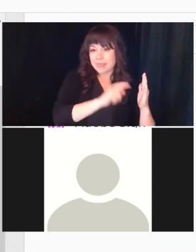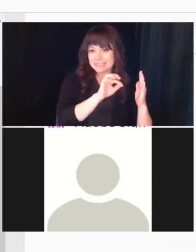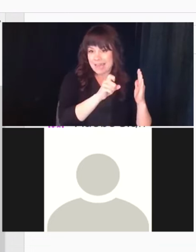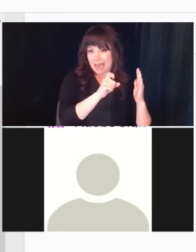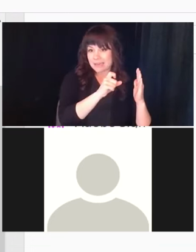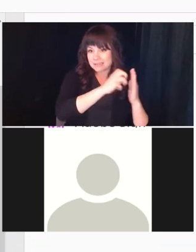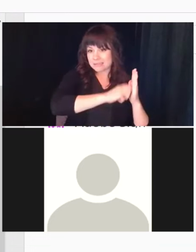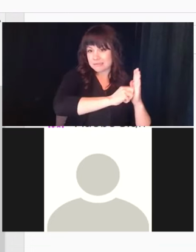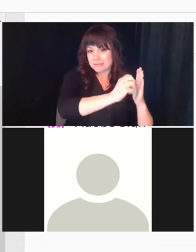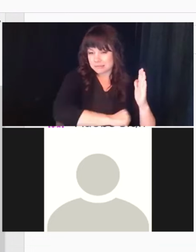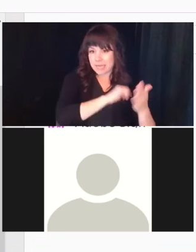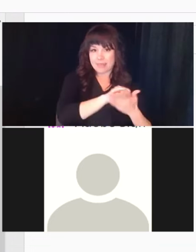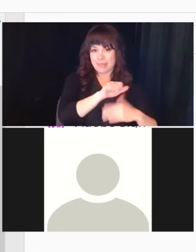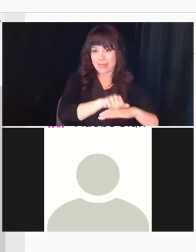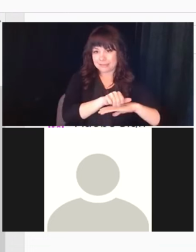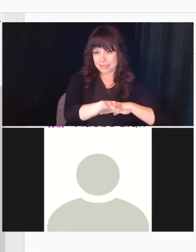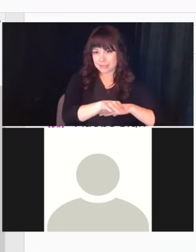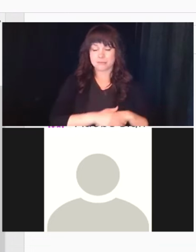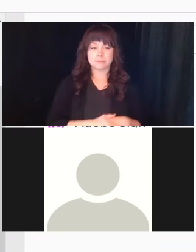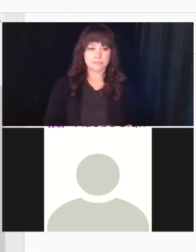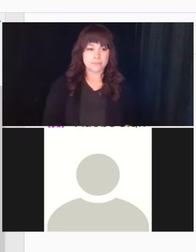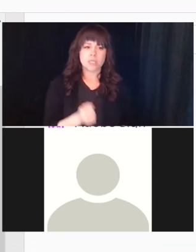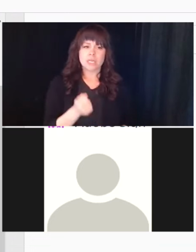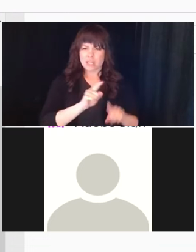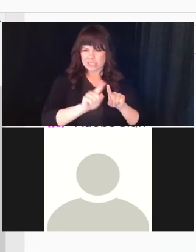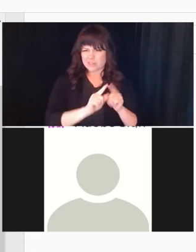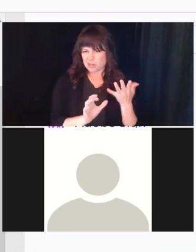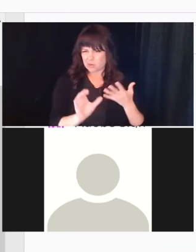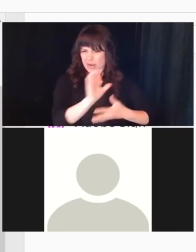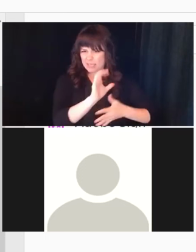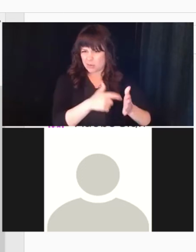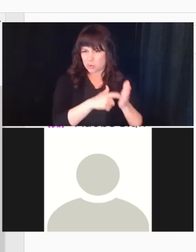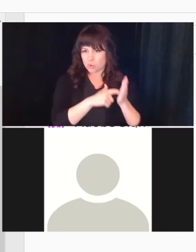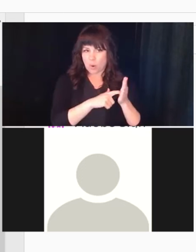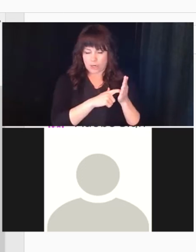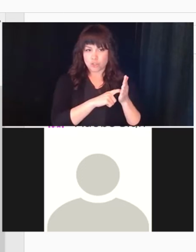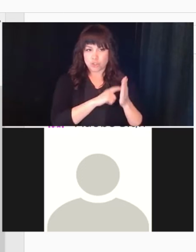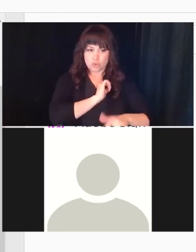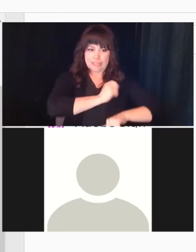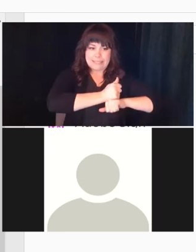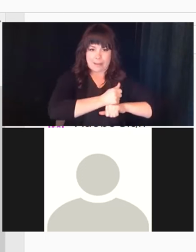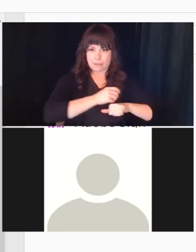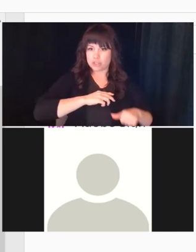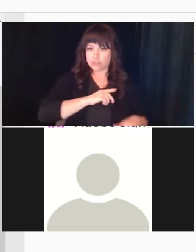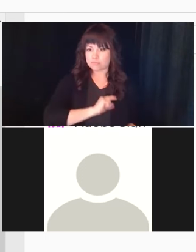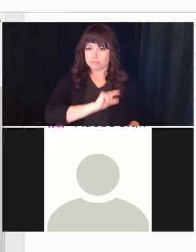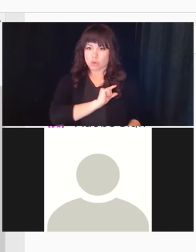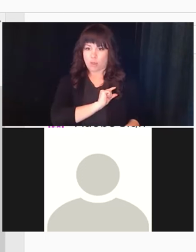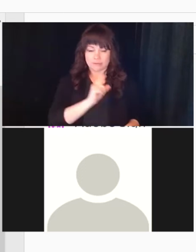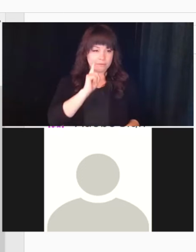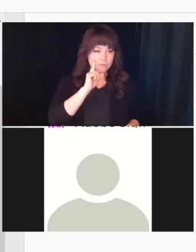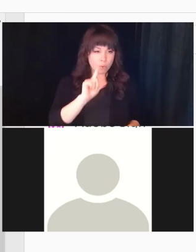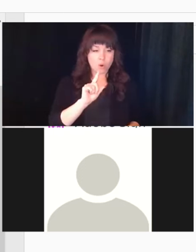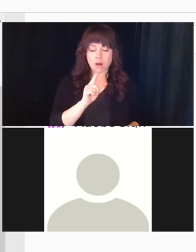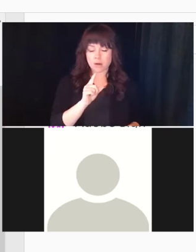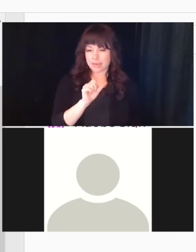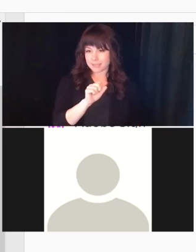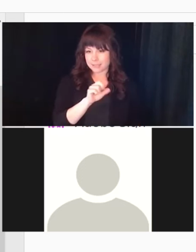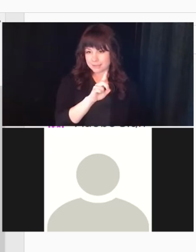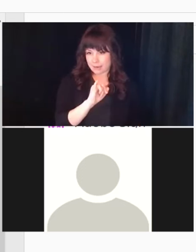criteria for somebody who's looking to establish eligibility for SSDI. And the first one is they have to